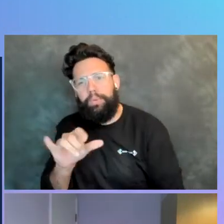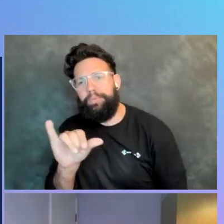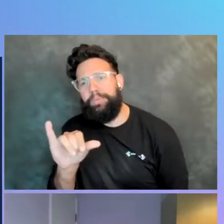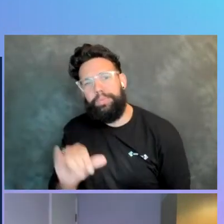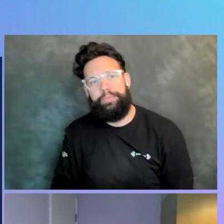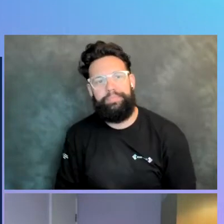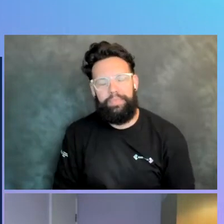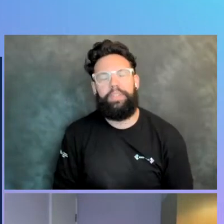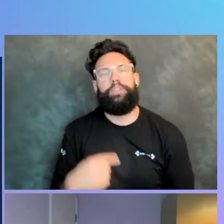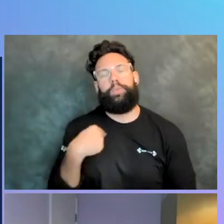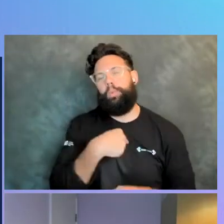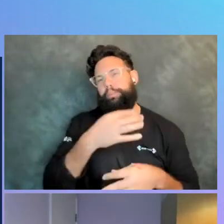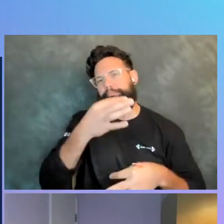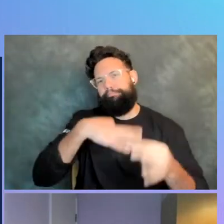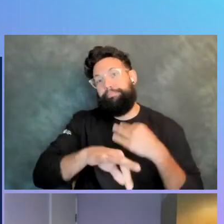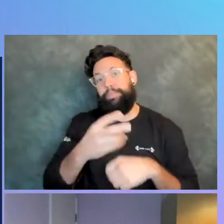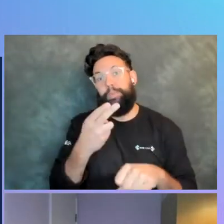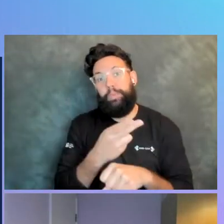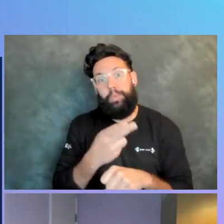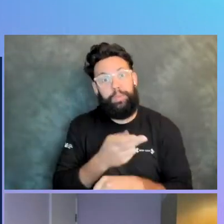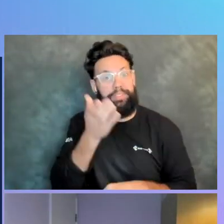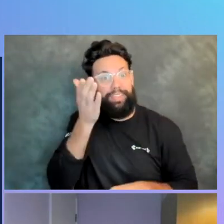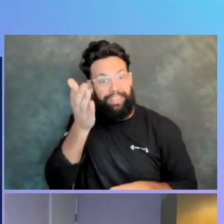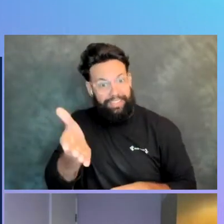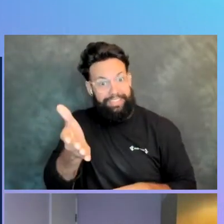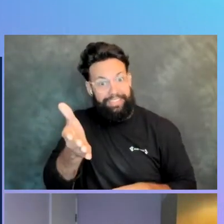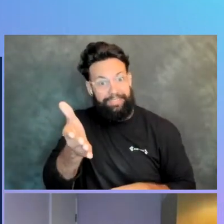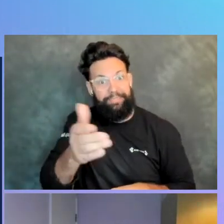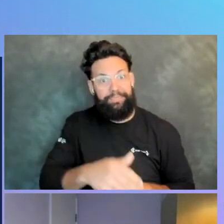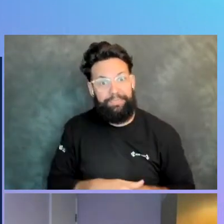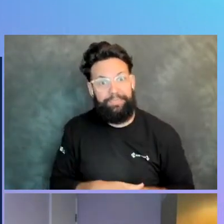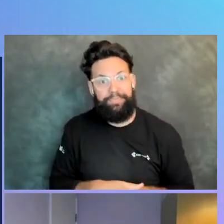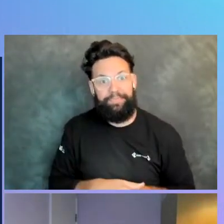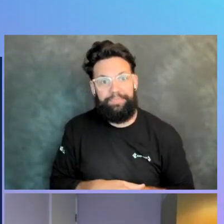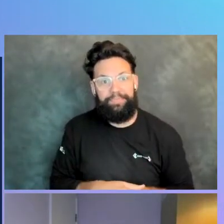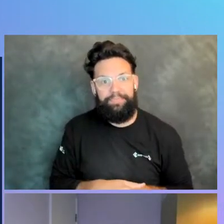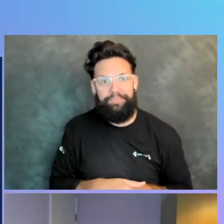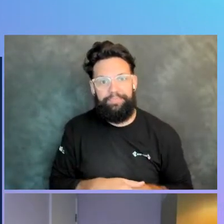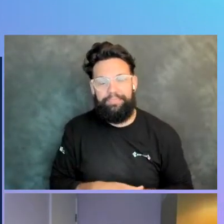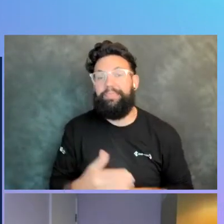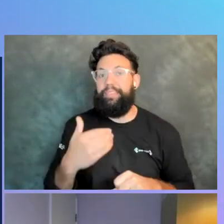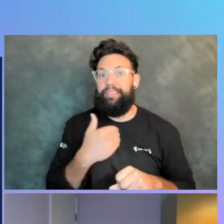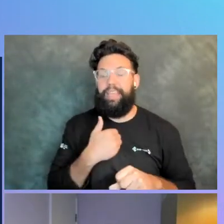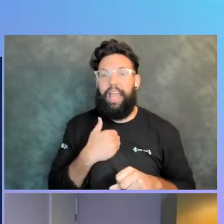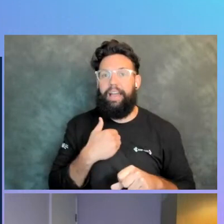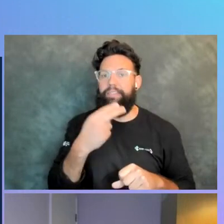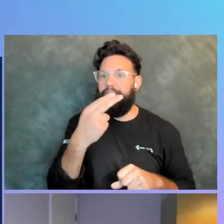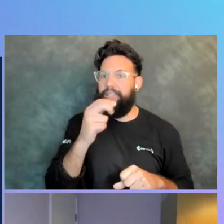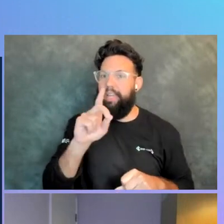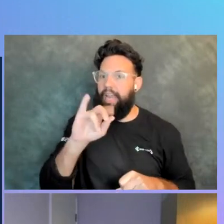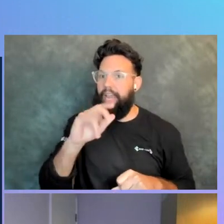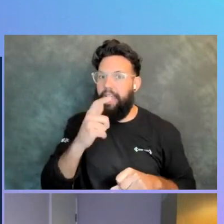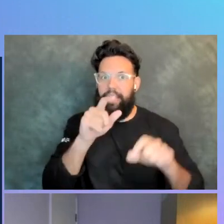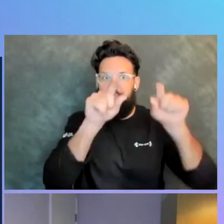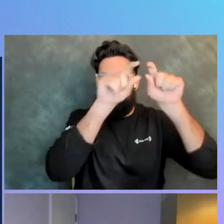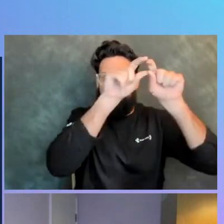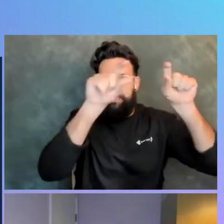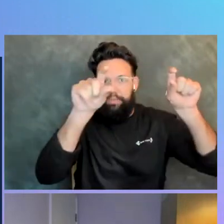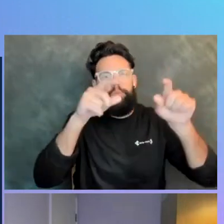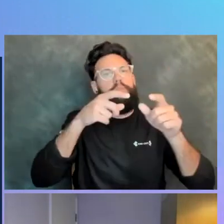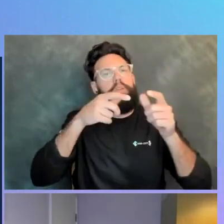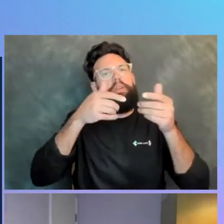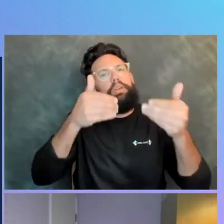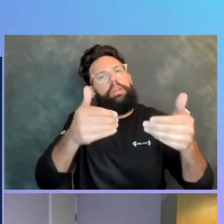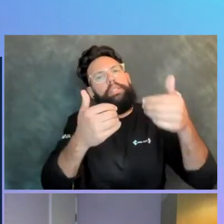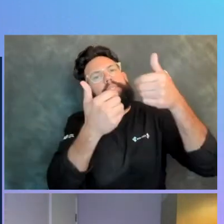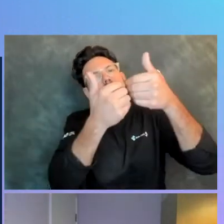a second illustration now, which shows us introducing clear subheadings to highlight and pull out information and sections,